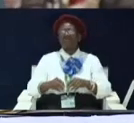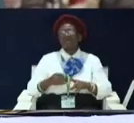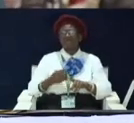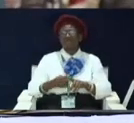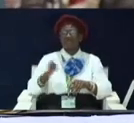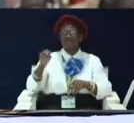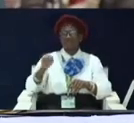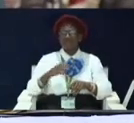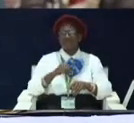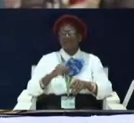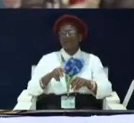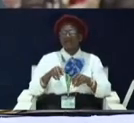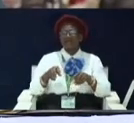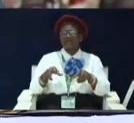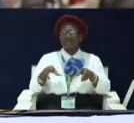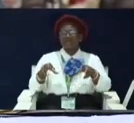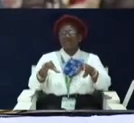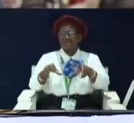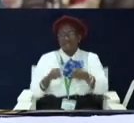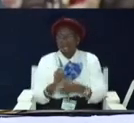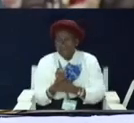kidnappers won't even look in their